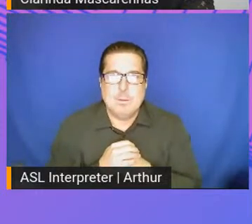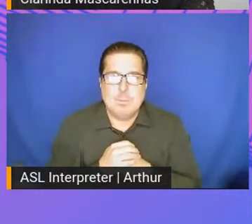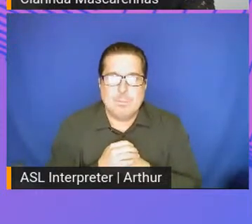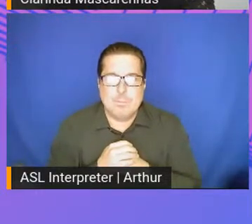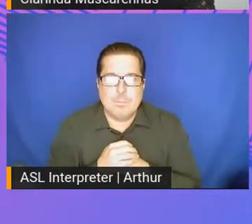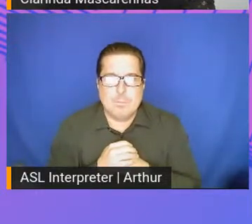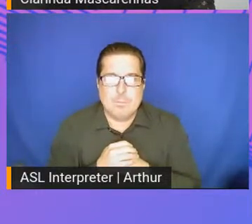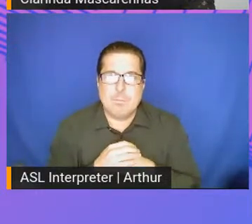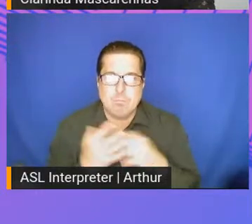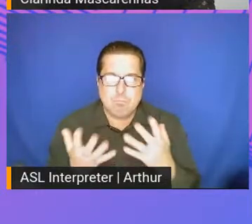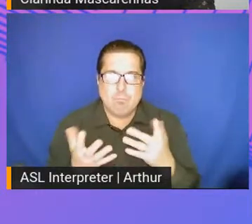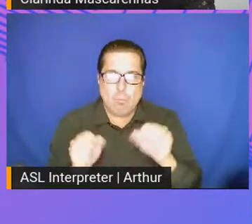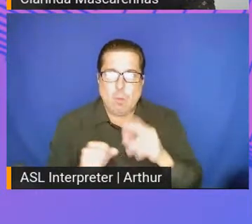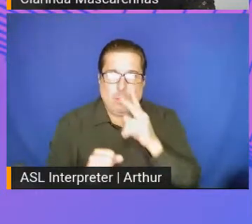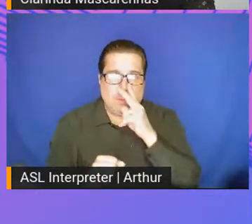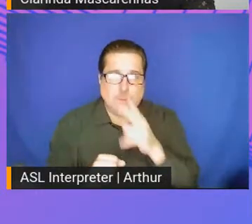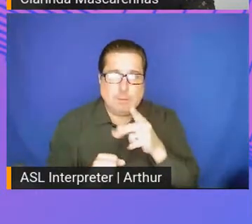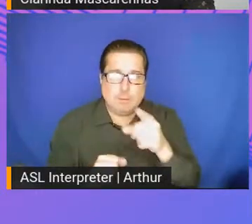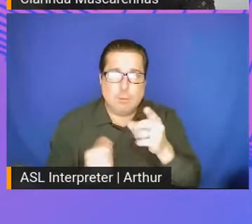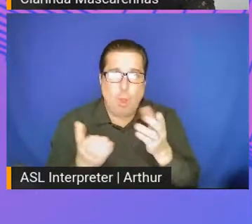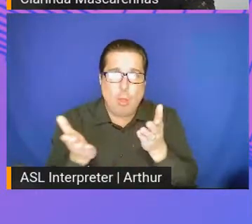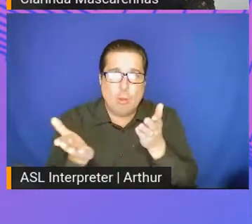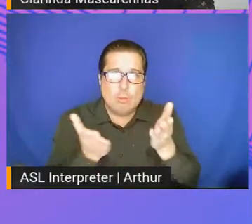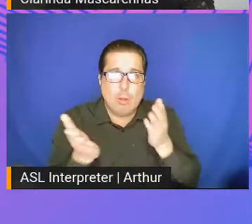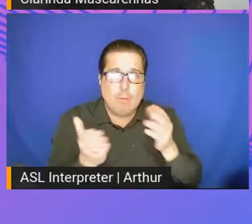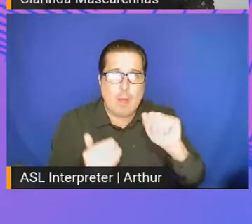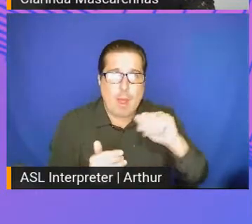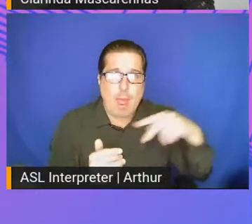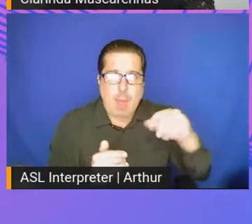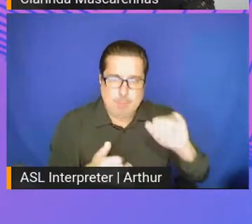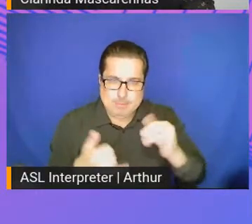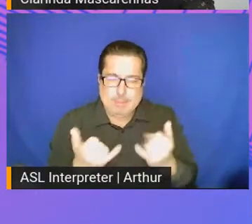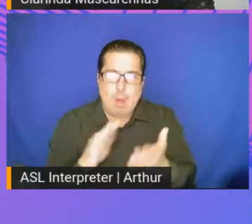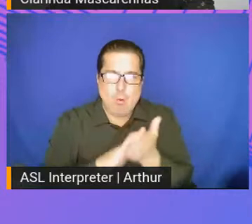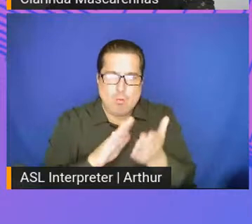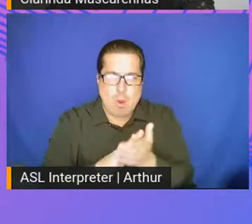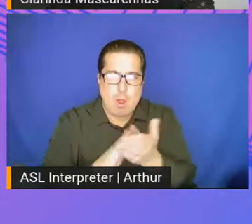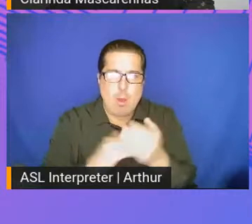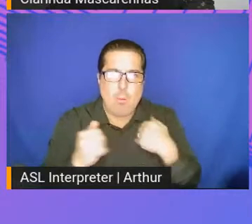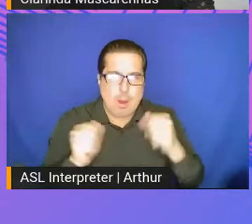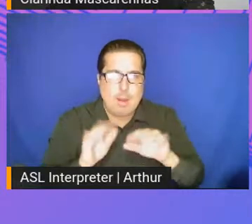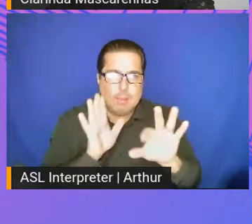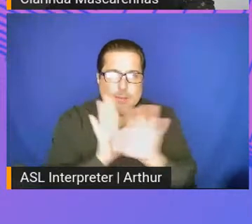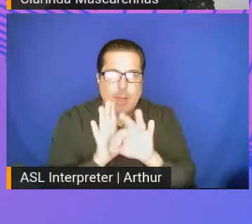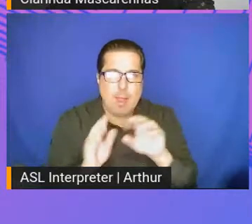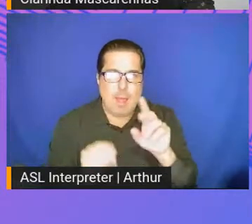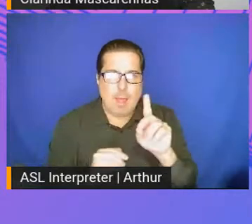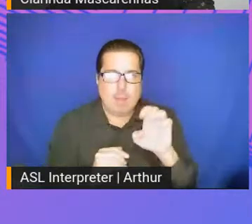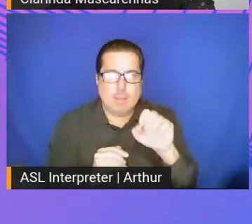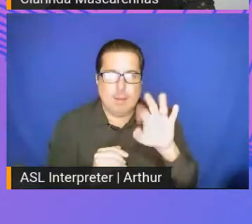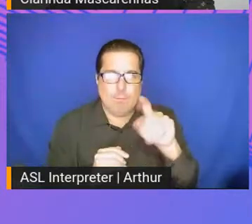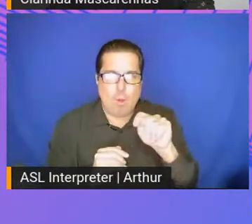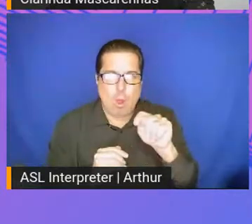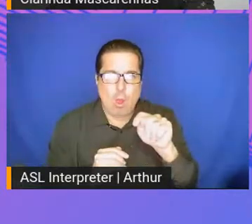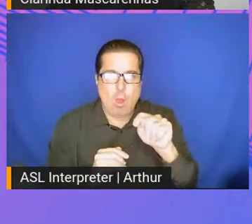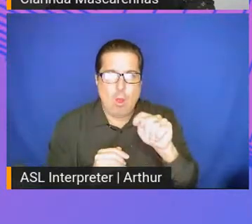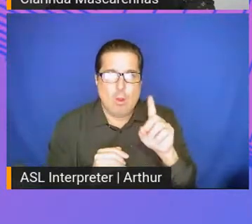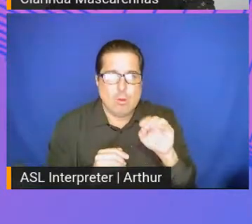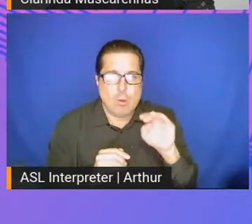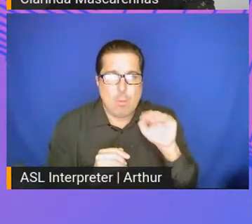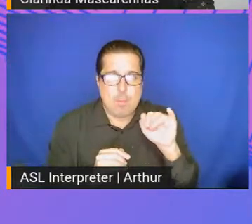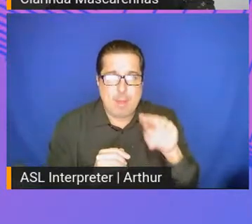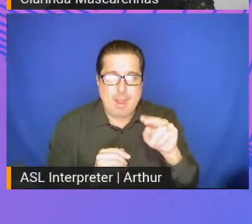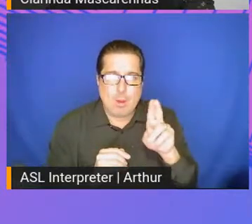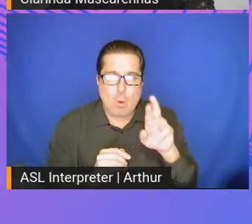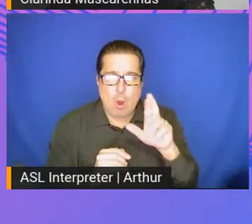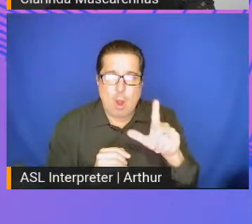As you can see, the service is up and running. And we can select the default domain URL, which is give